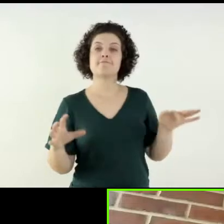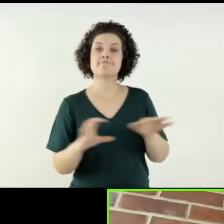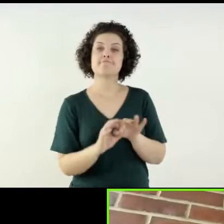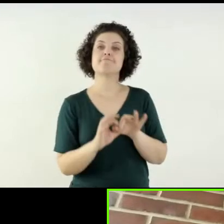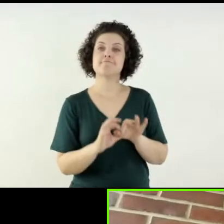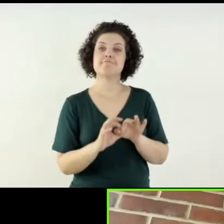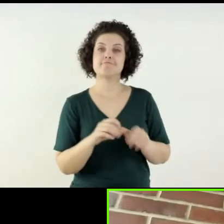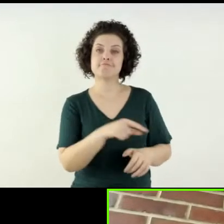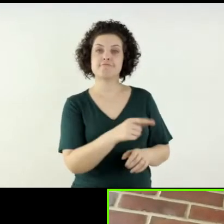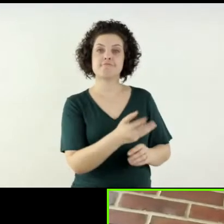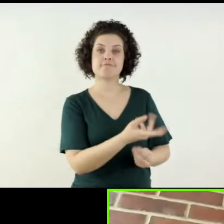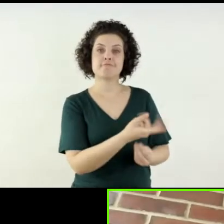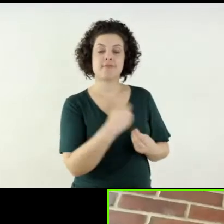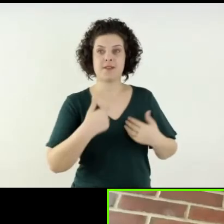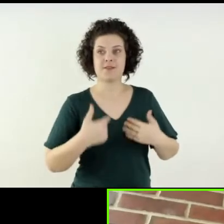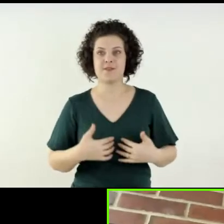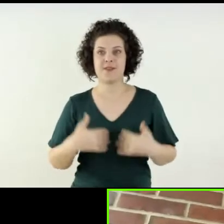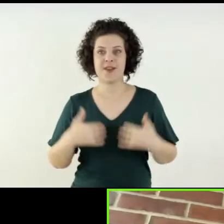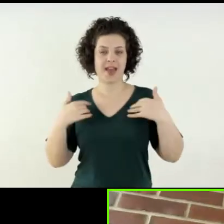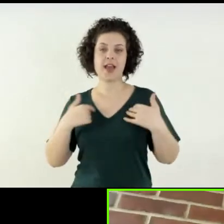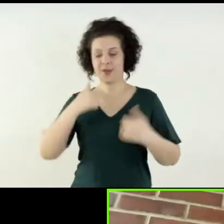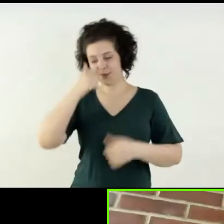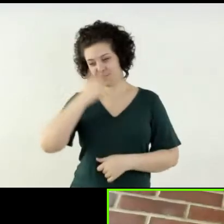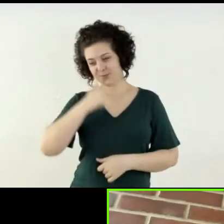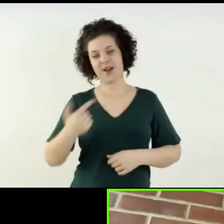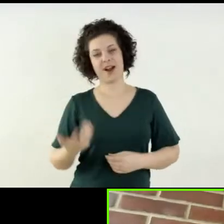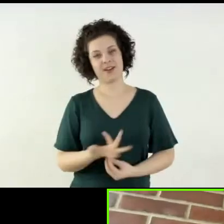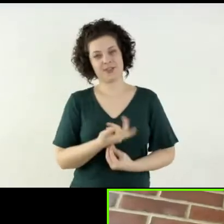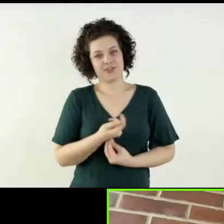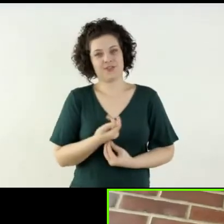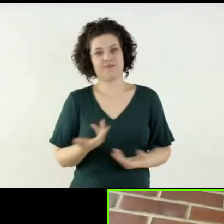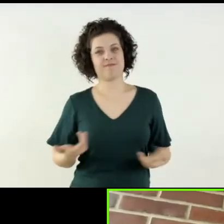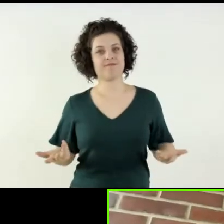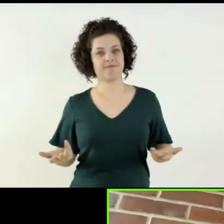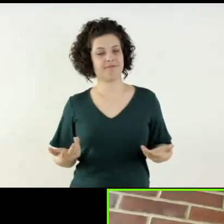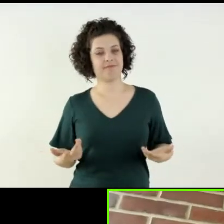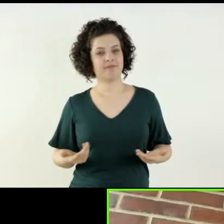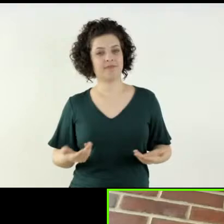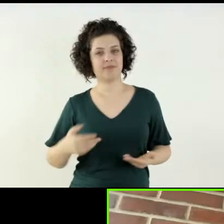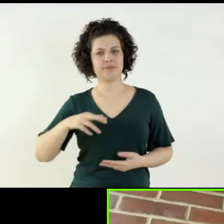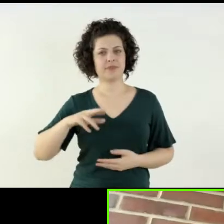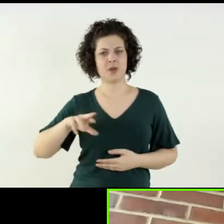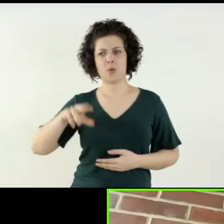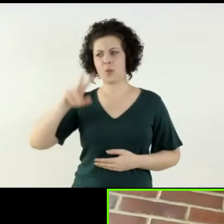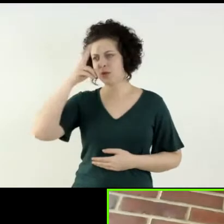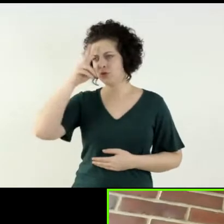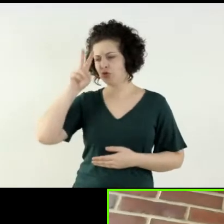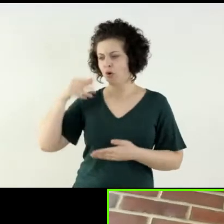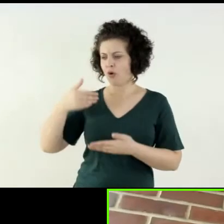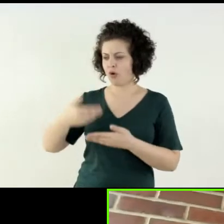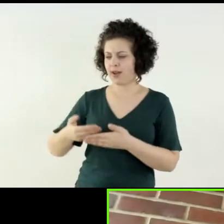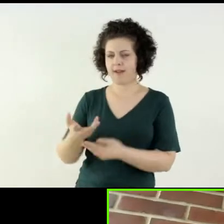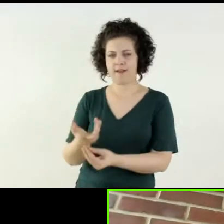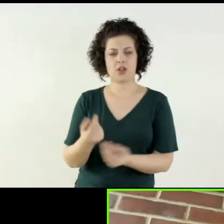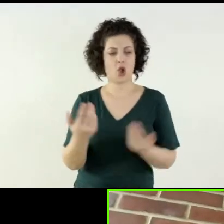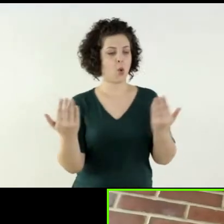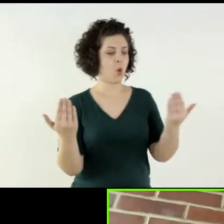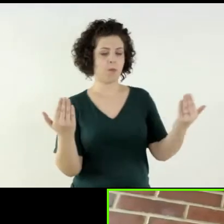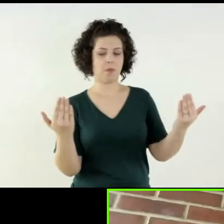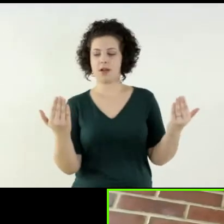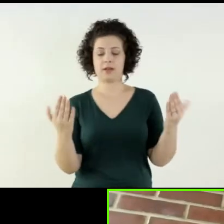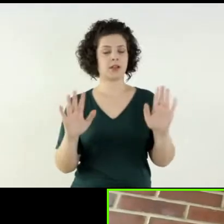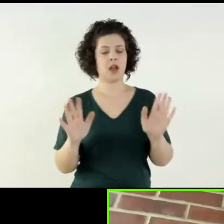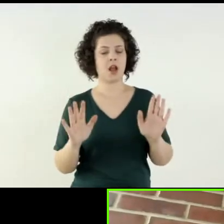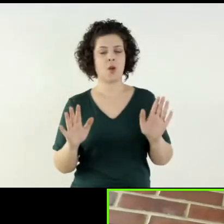artist in particular. Like, I'm not an art historian, I'm not in comparative studies, right? To be an artist talking to other artists about